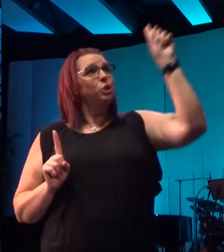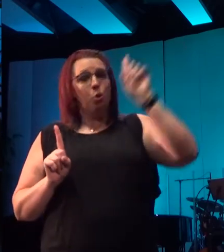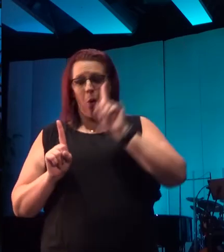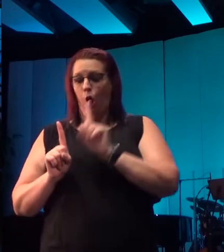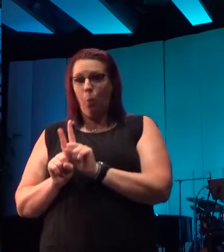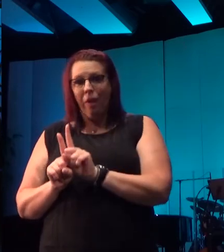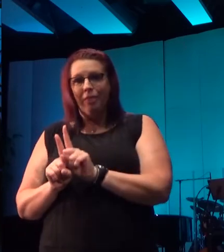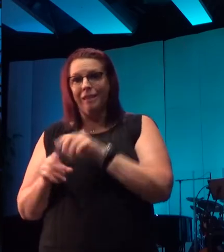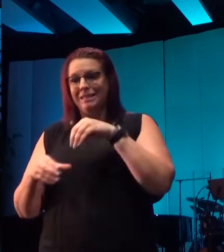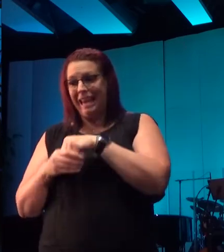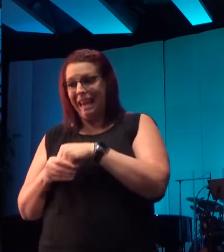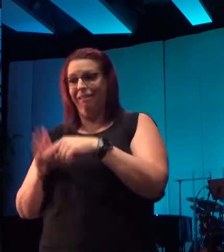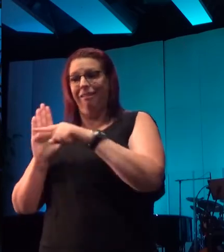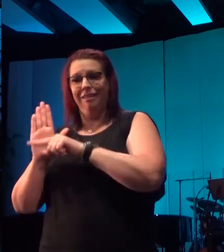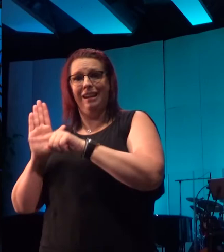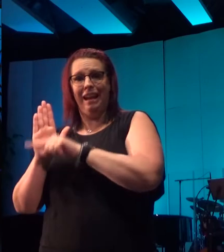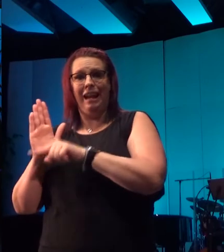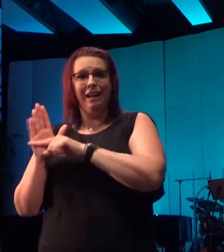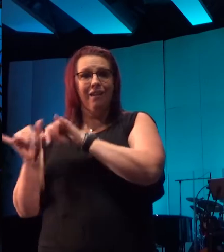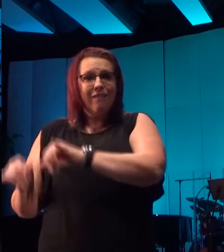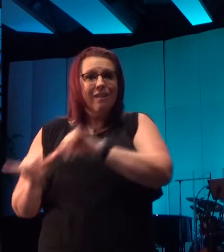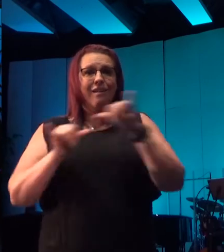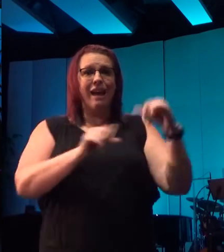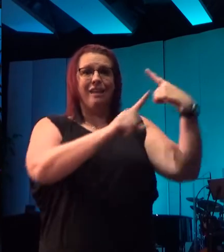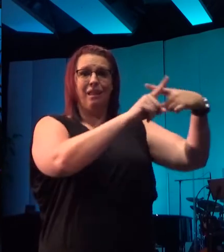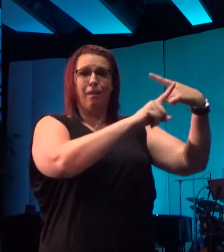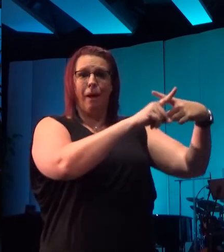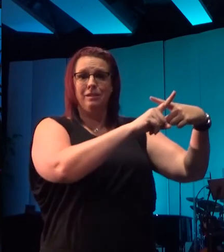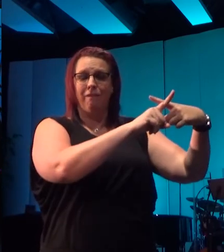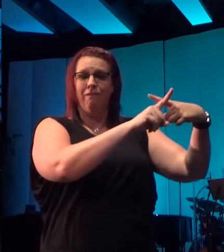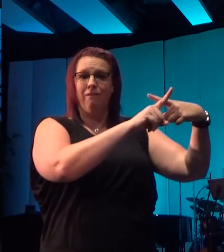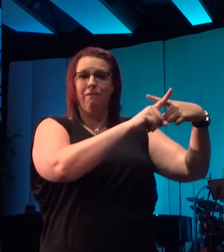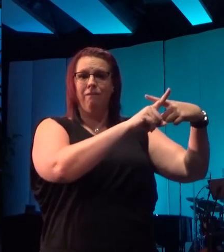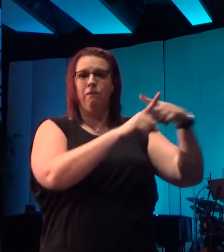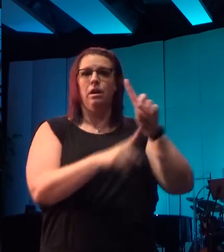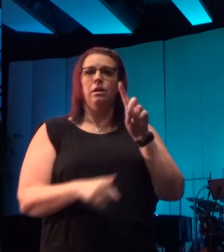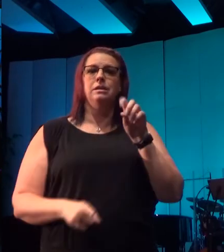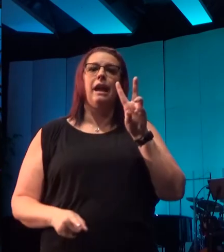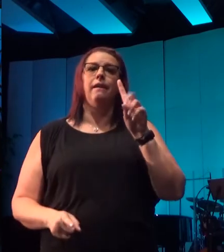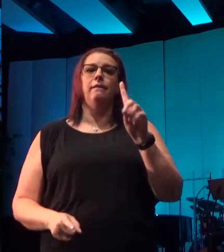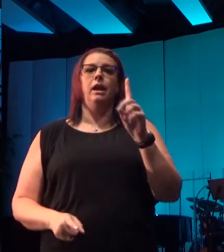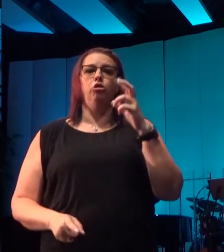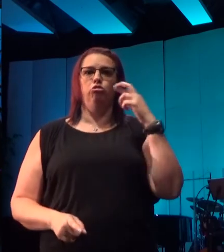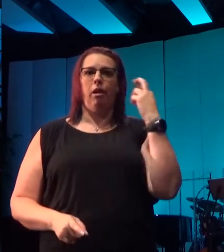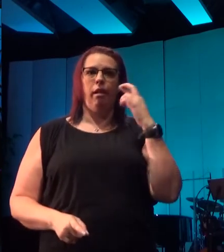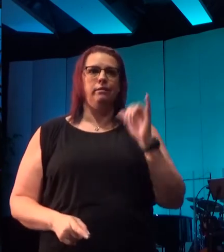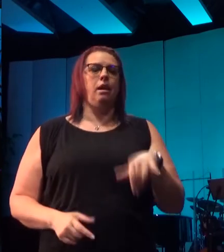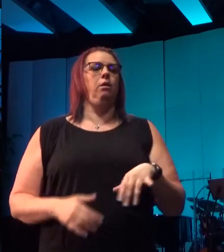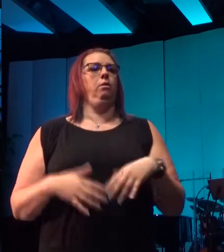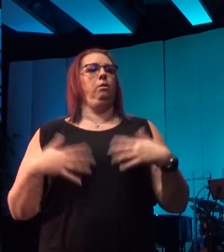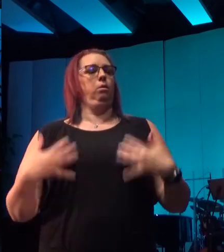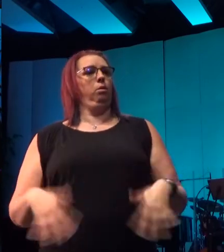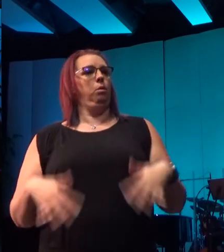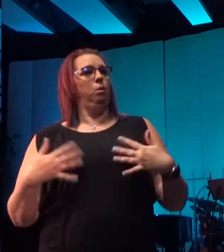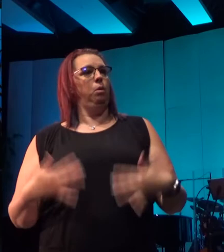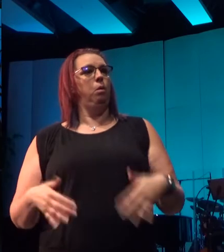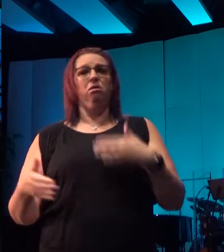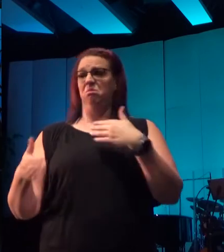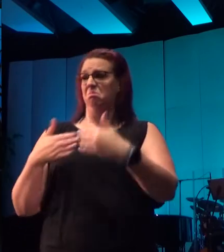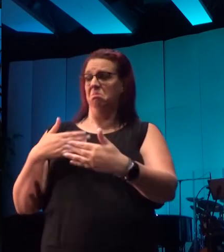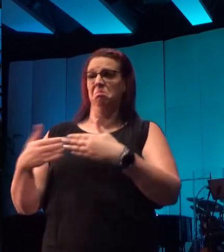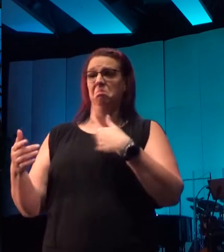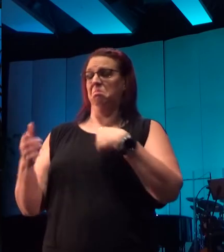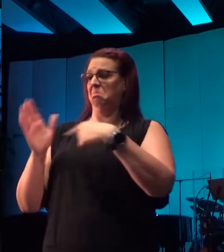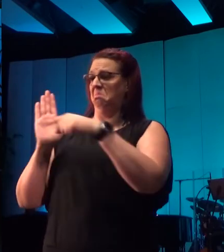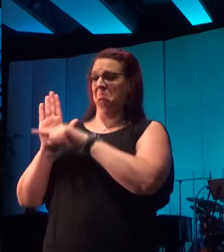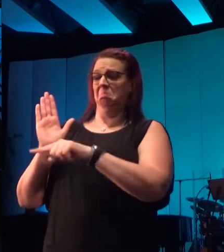as it is at the peak. And David is realizing this. even though I walk through the valley of